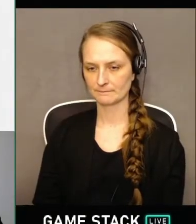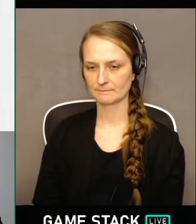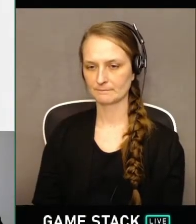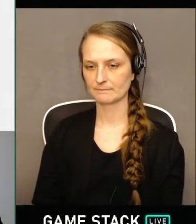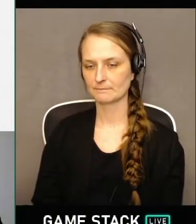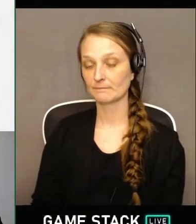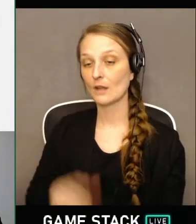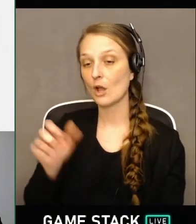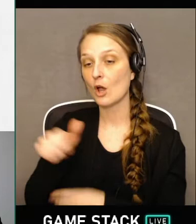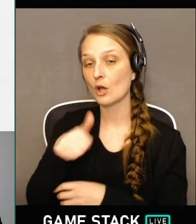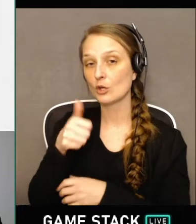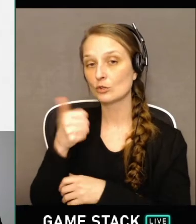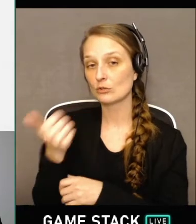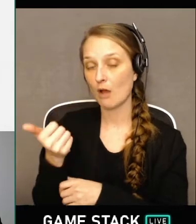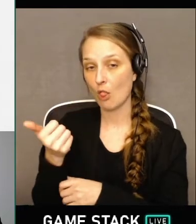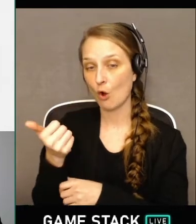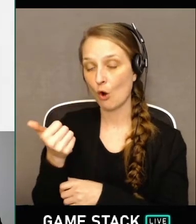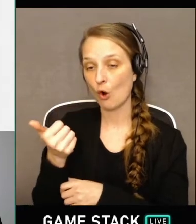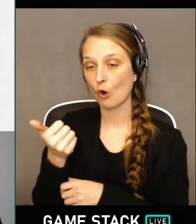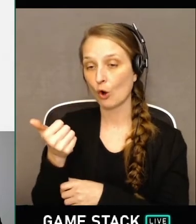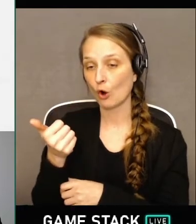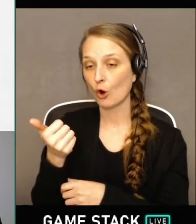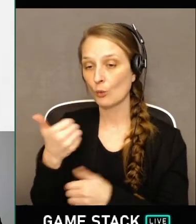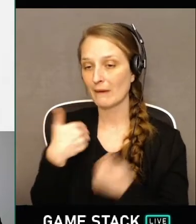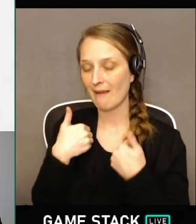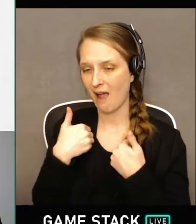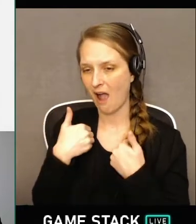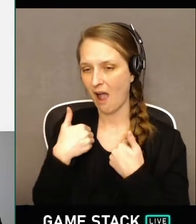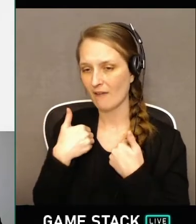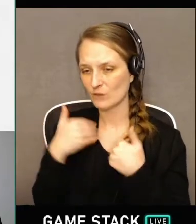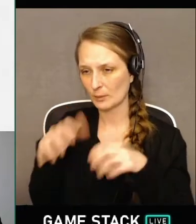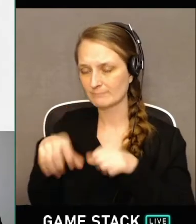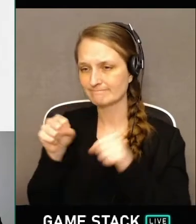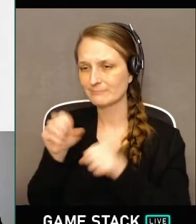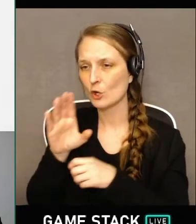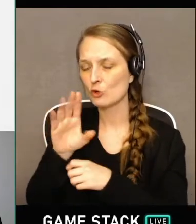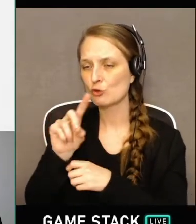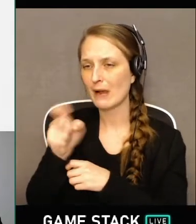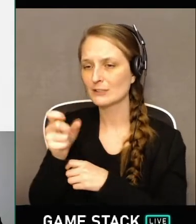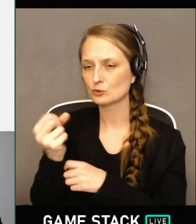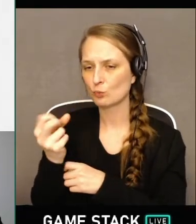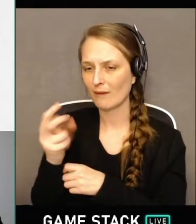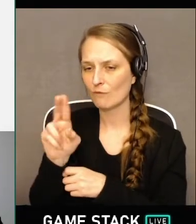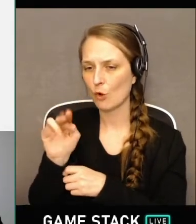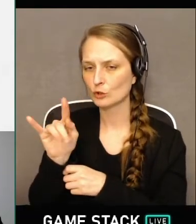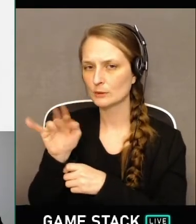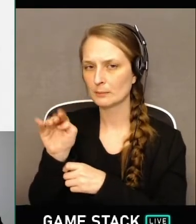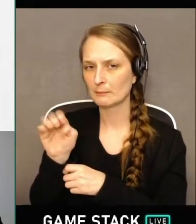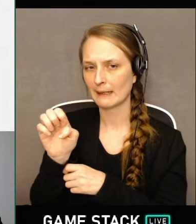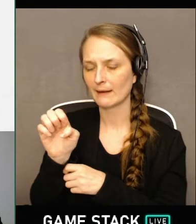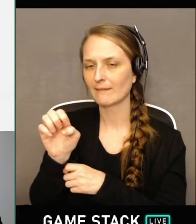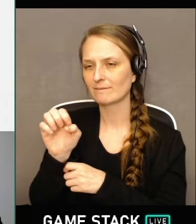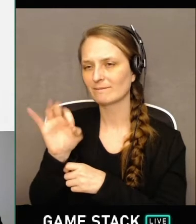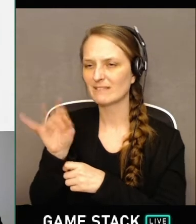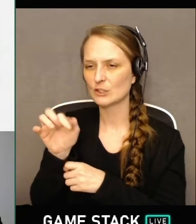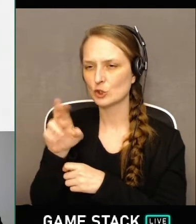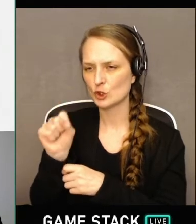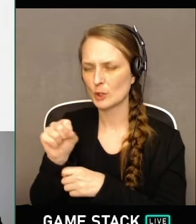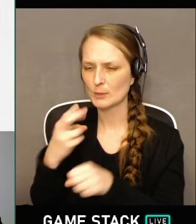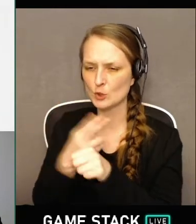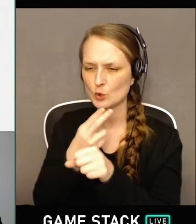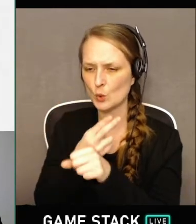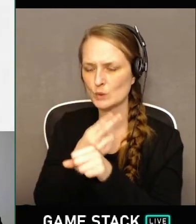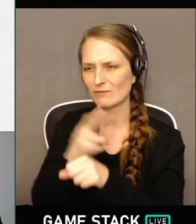Another FidelityFX we have that can accelerate adopting DX12 Ultimate features is our DENOISER, which can be used for ray trace shadows